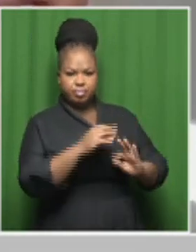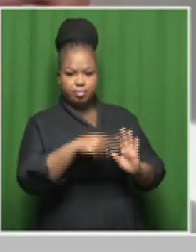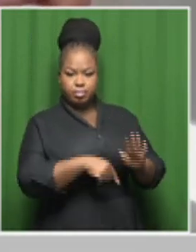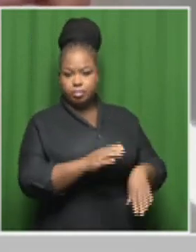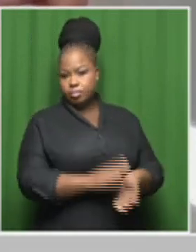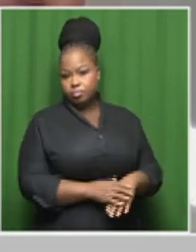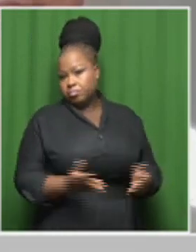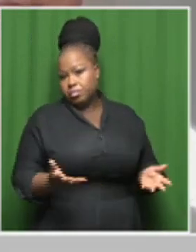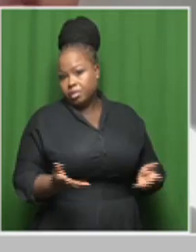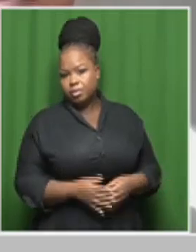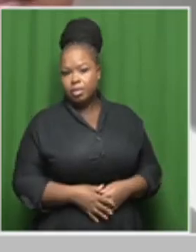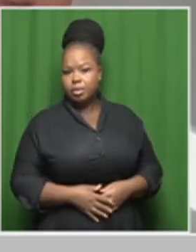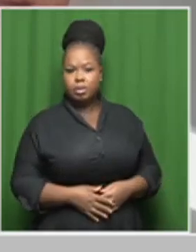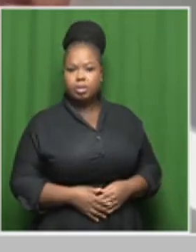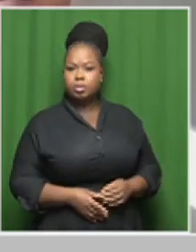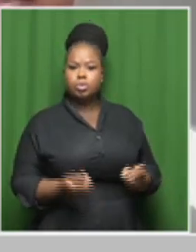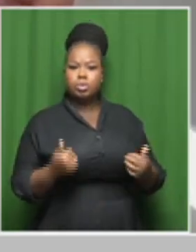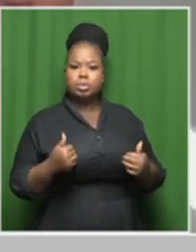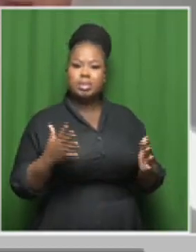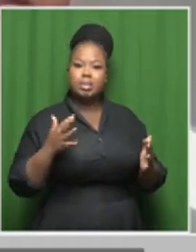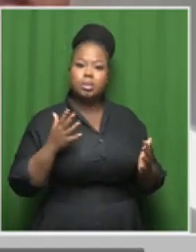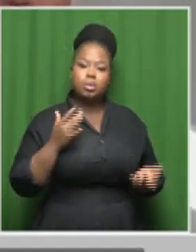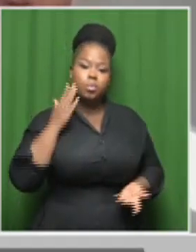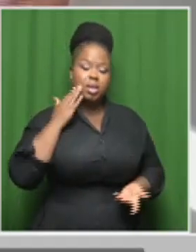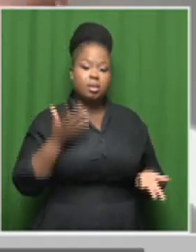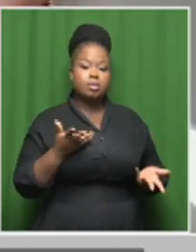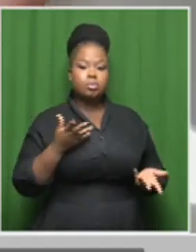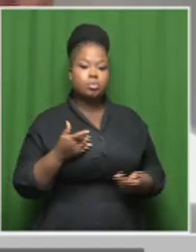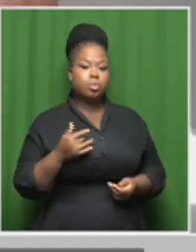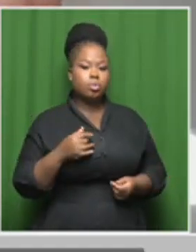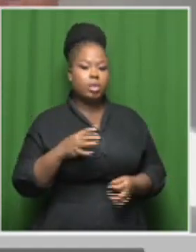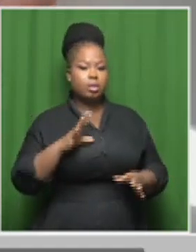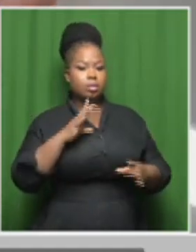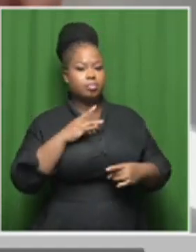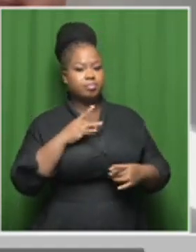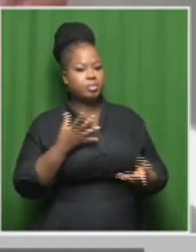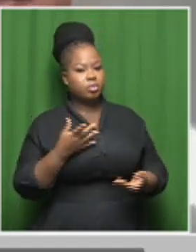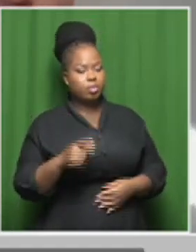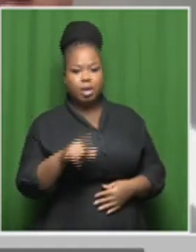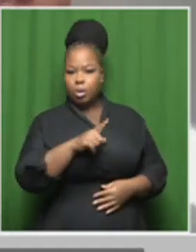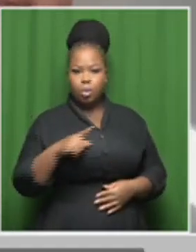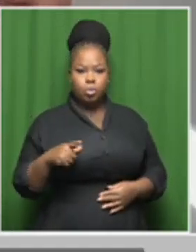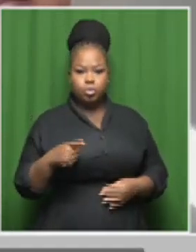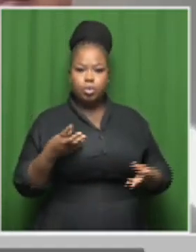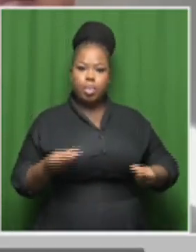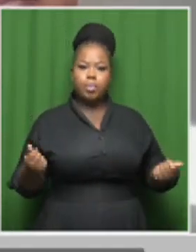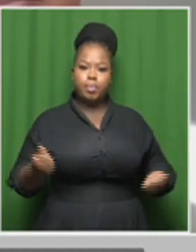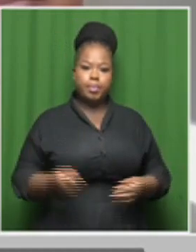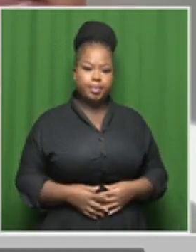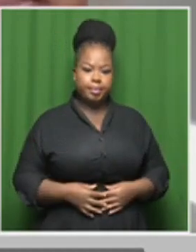when, symptoms then usually start after transmission. How long do they also take to clear?